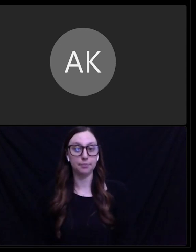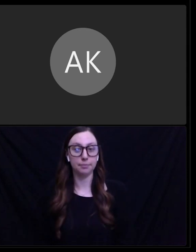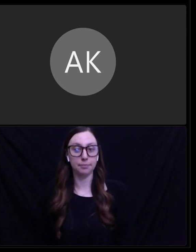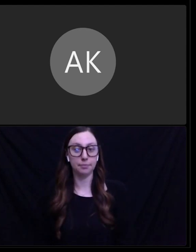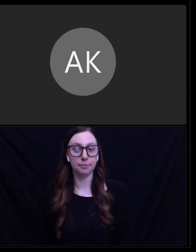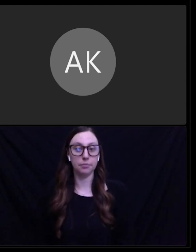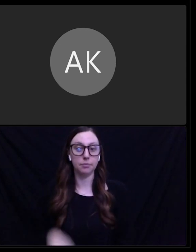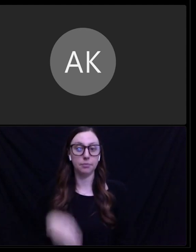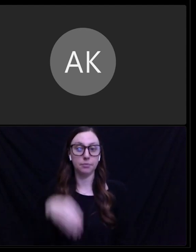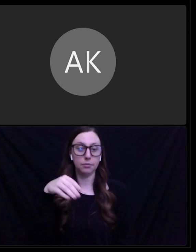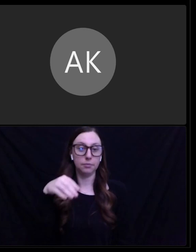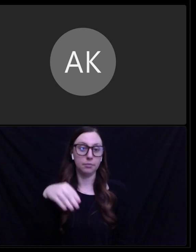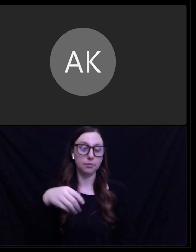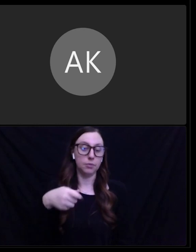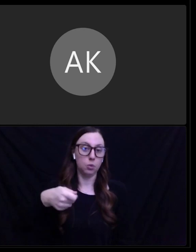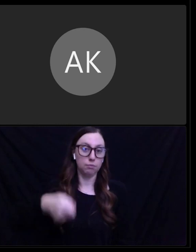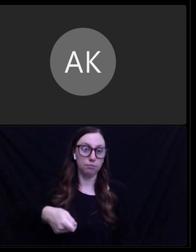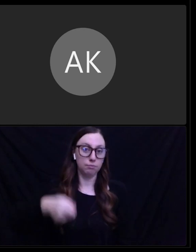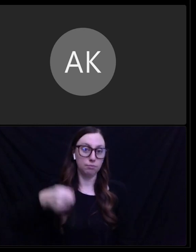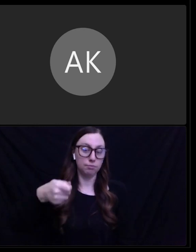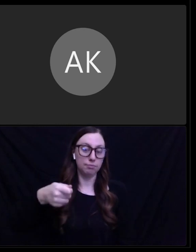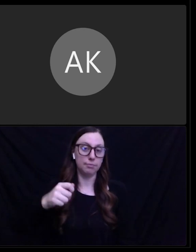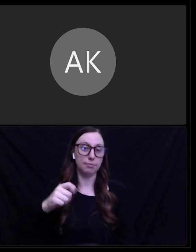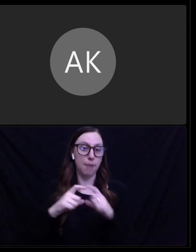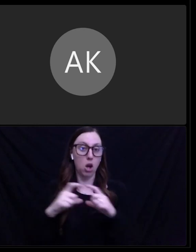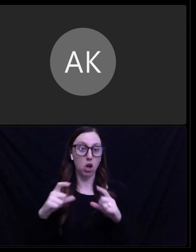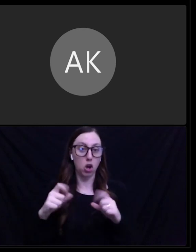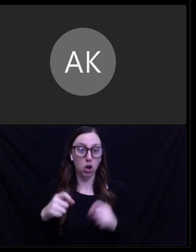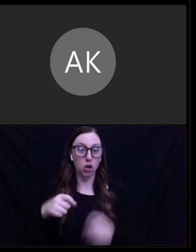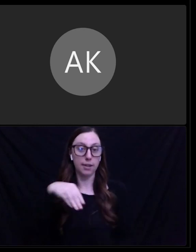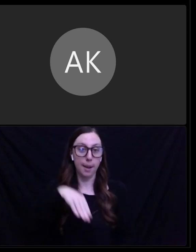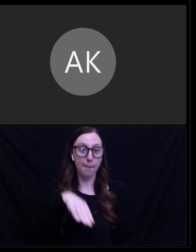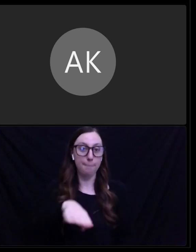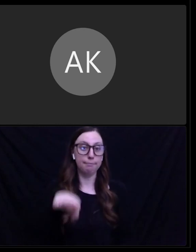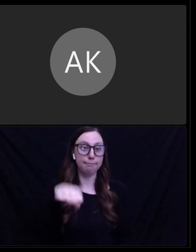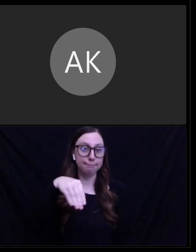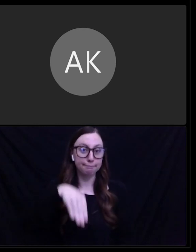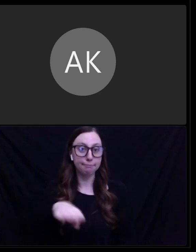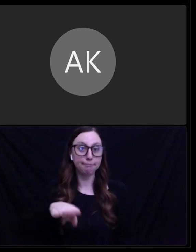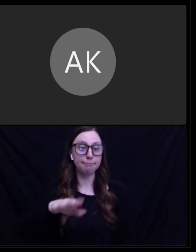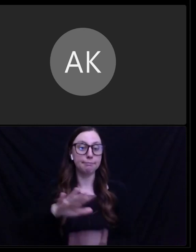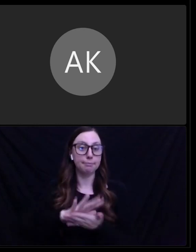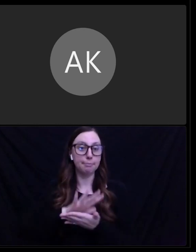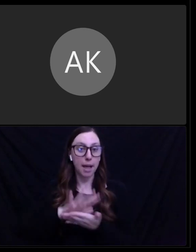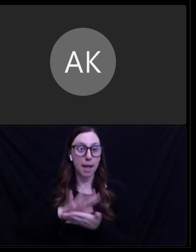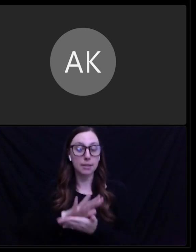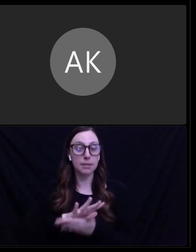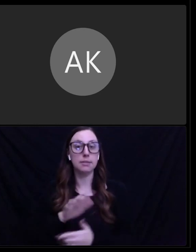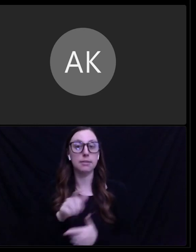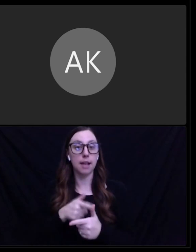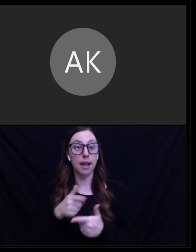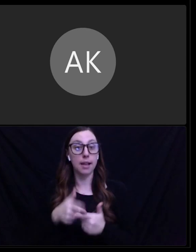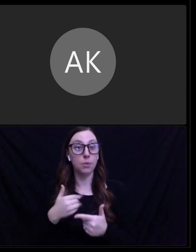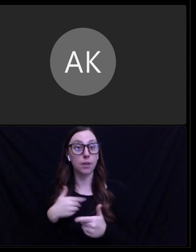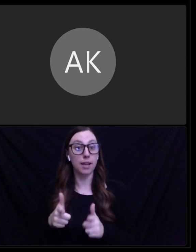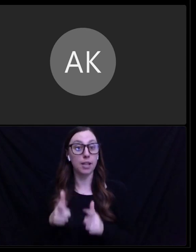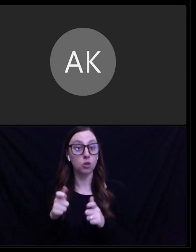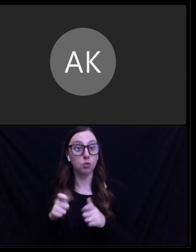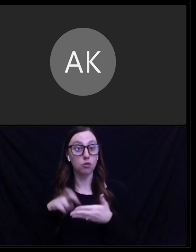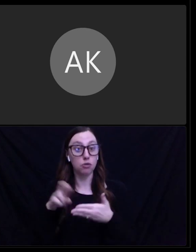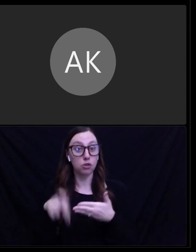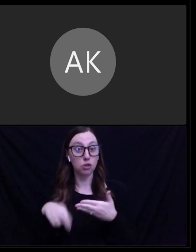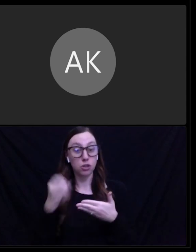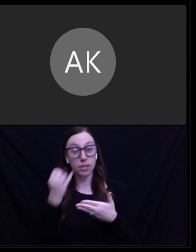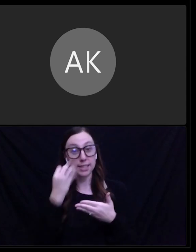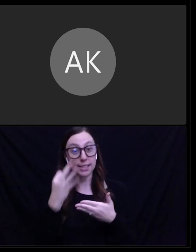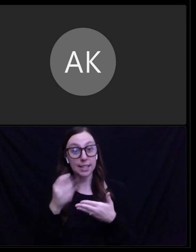My target card scans through, I scan my ballots through, and then I have these suppressed results that if you have configured it